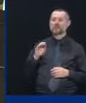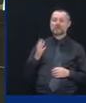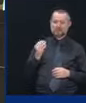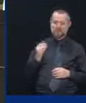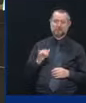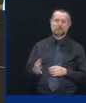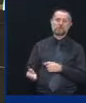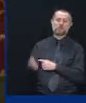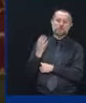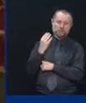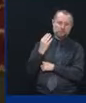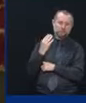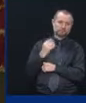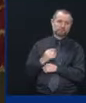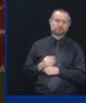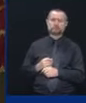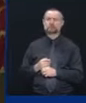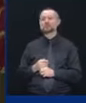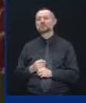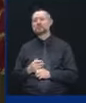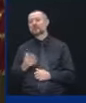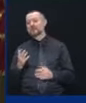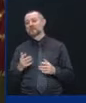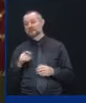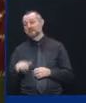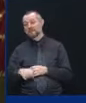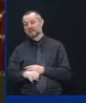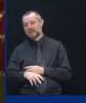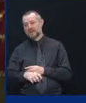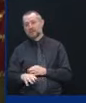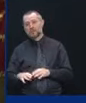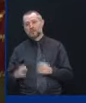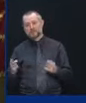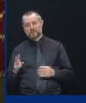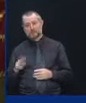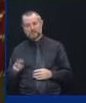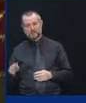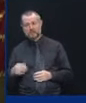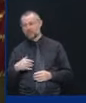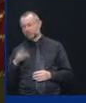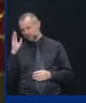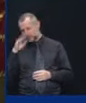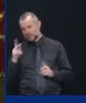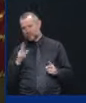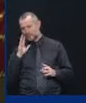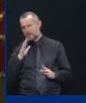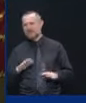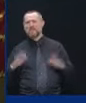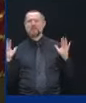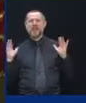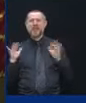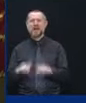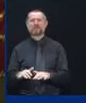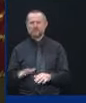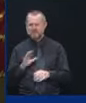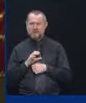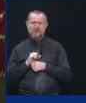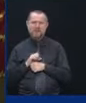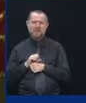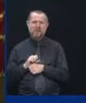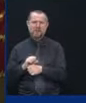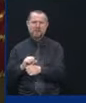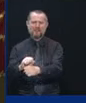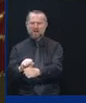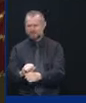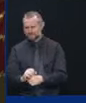morning. I anticipate it'll go live just after midnight. There will be a crush. This will not be perfect. We've made a lot of changes since the vaccine